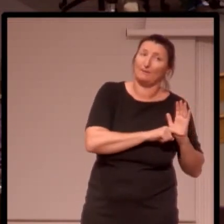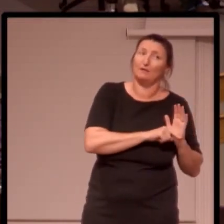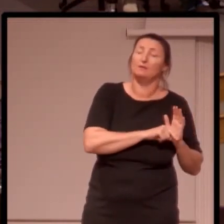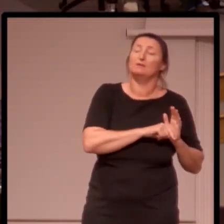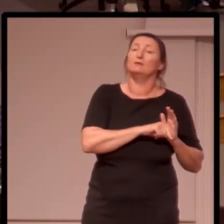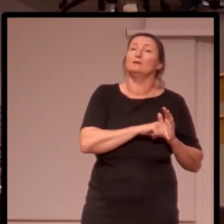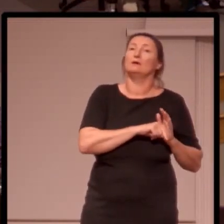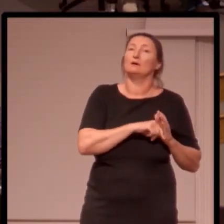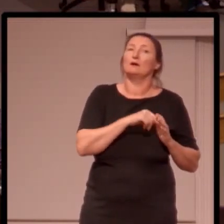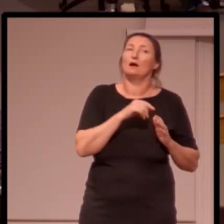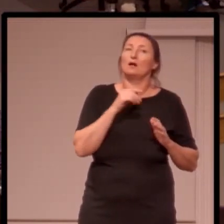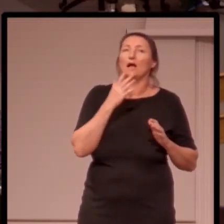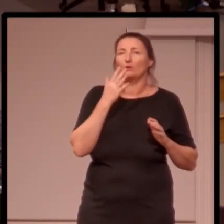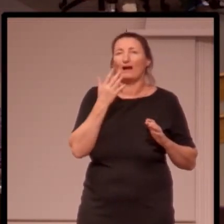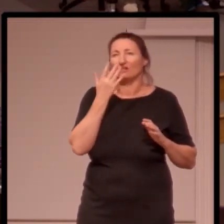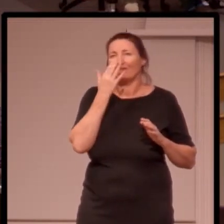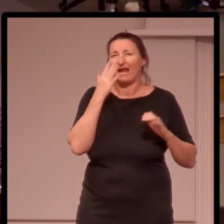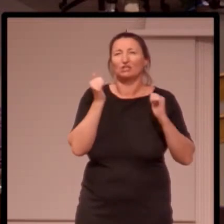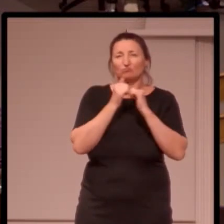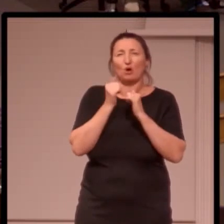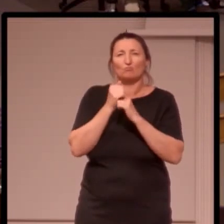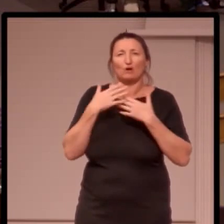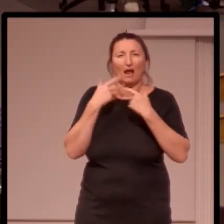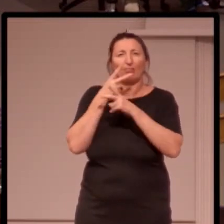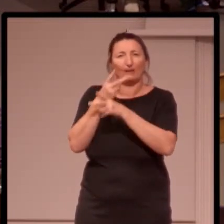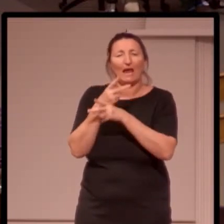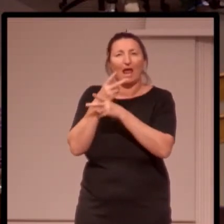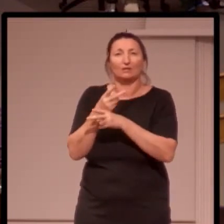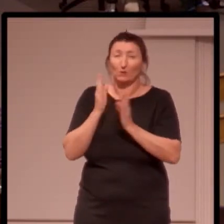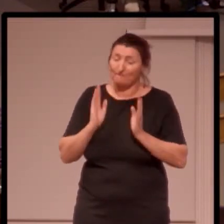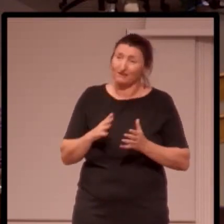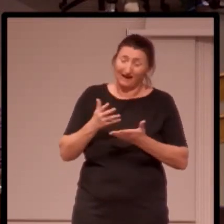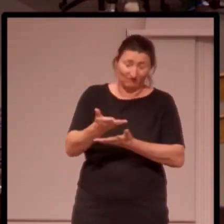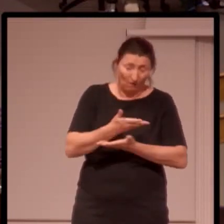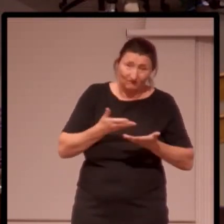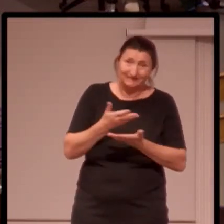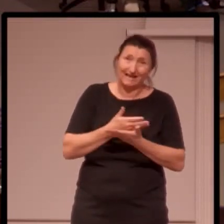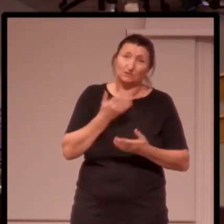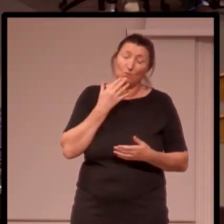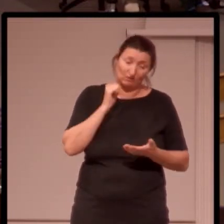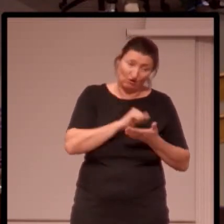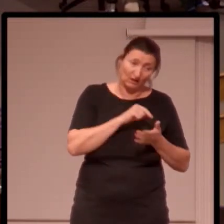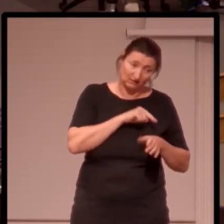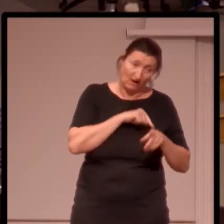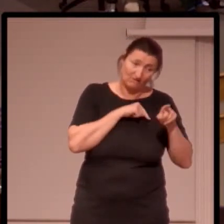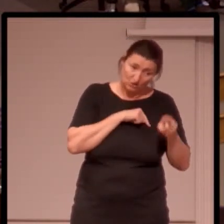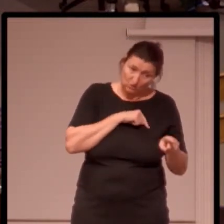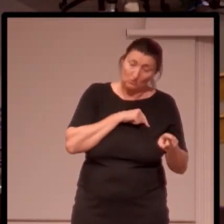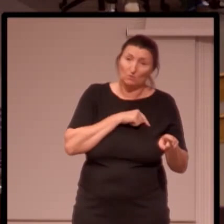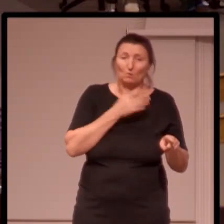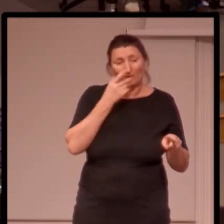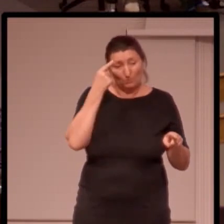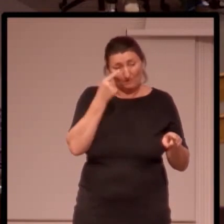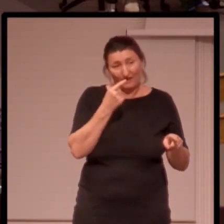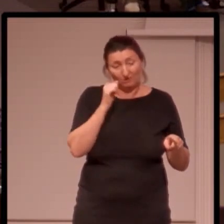about age developmentally appropriate healthcare. So, you know, having those conversations about when is the right time for you to transition. Because